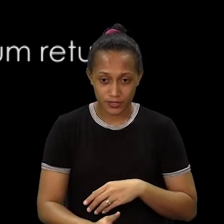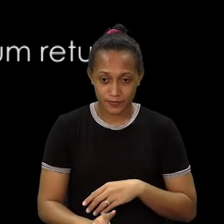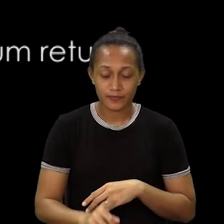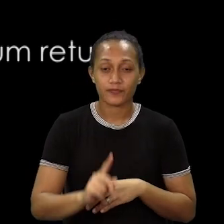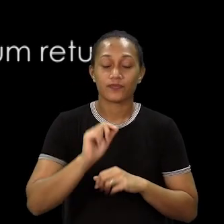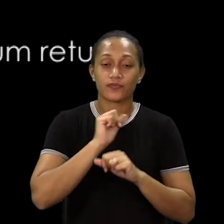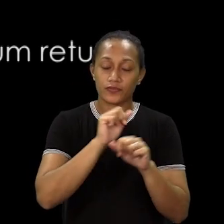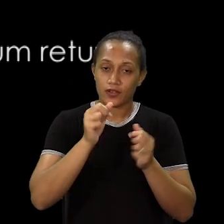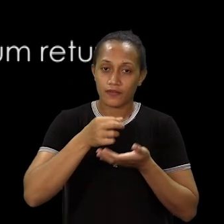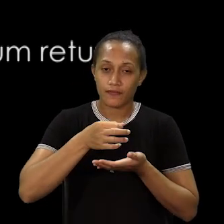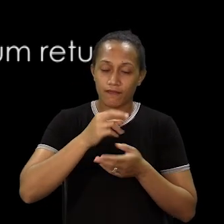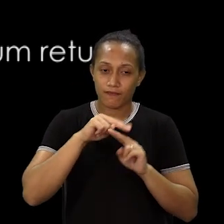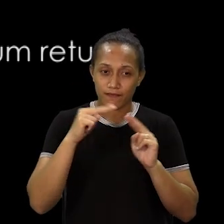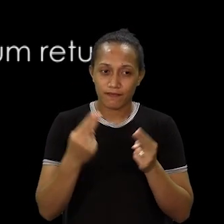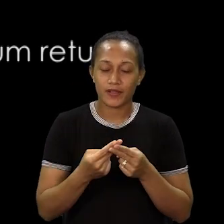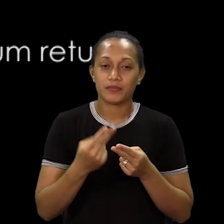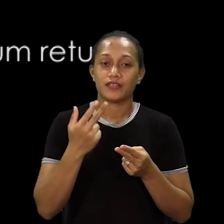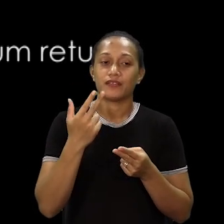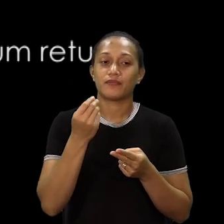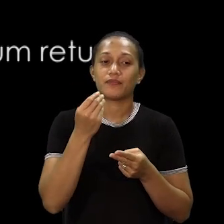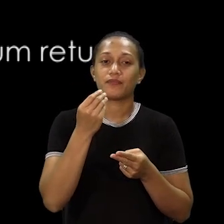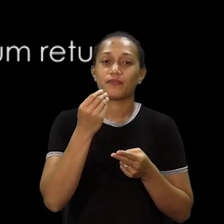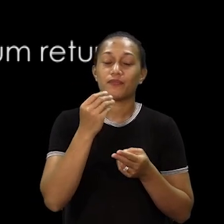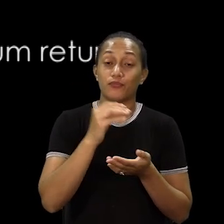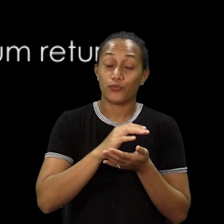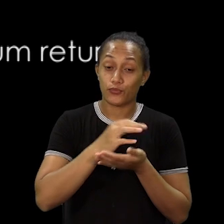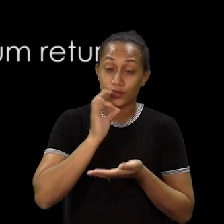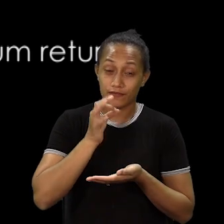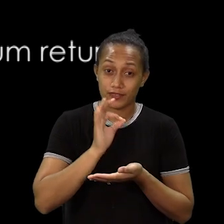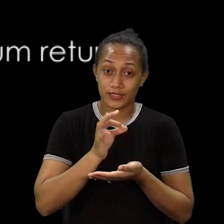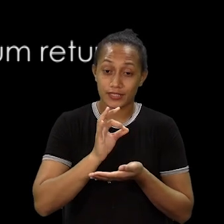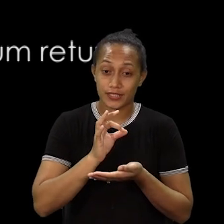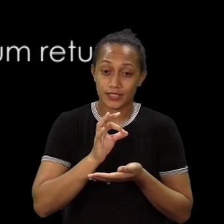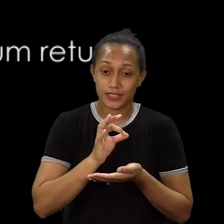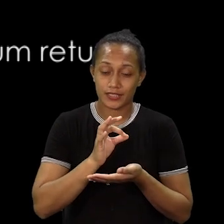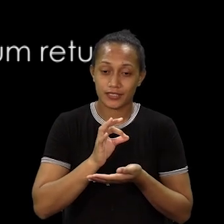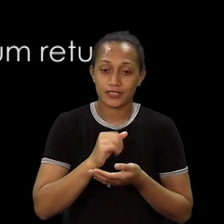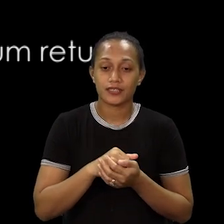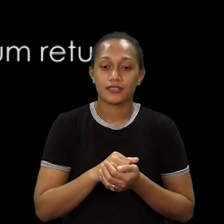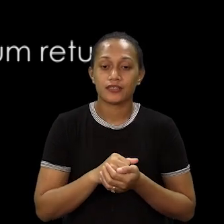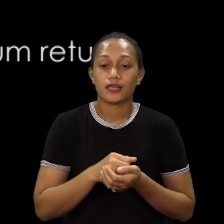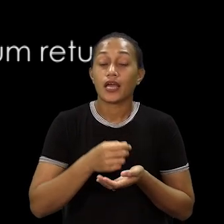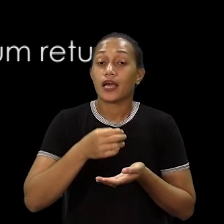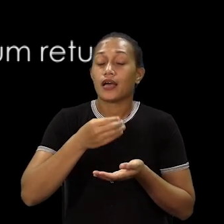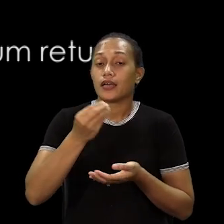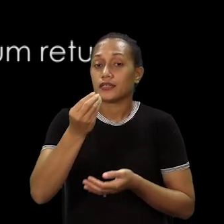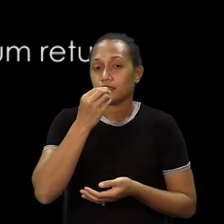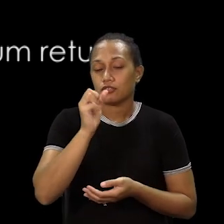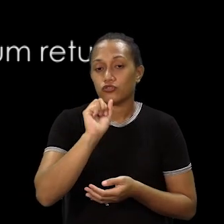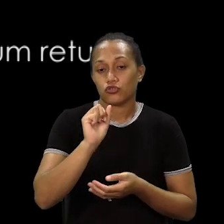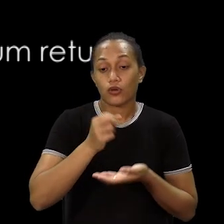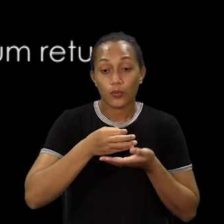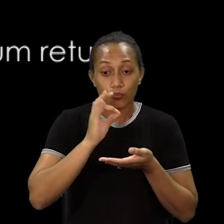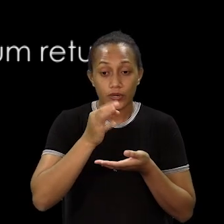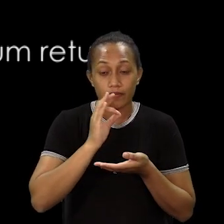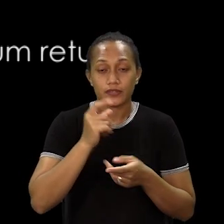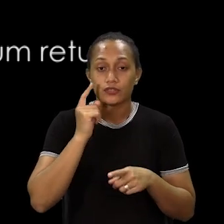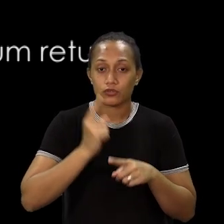today. Our family had breakfast at Nana's home today. Eat your breakfast